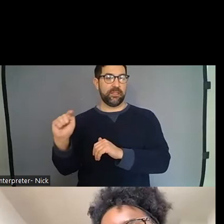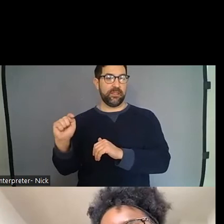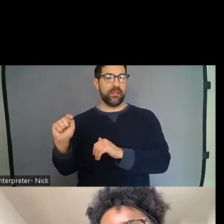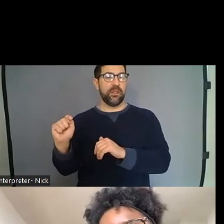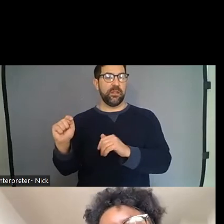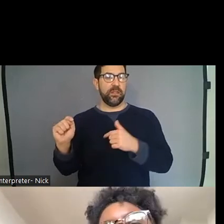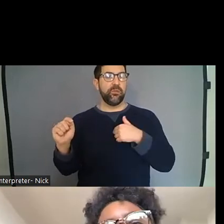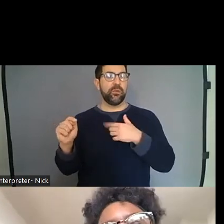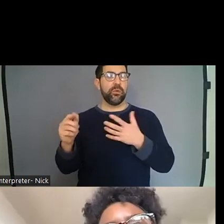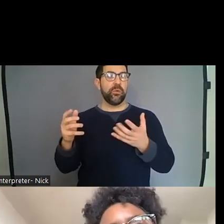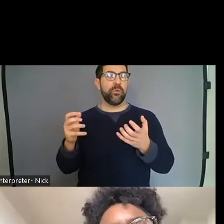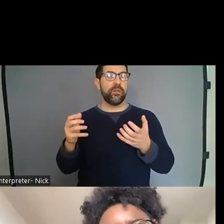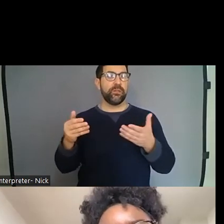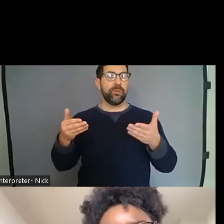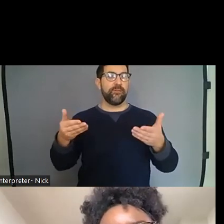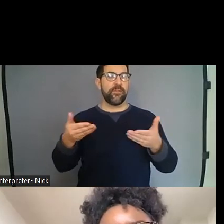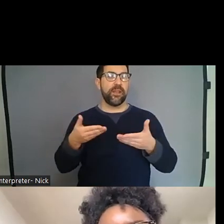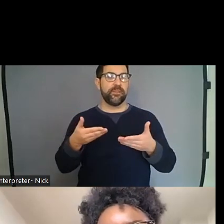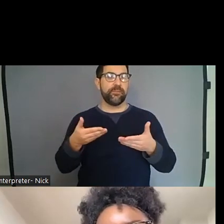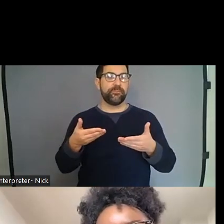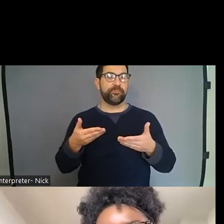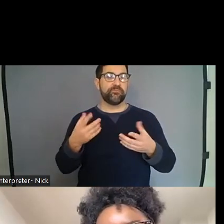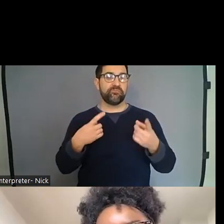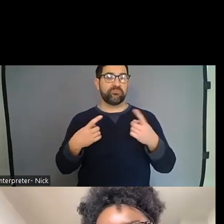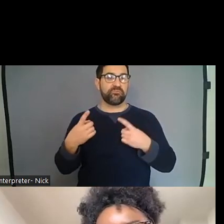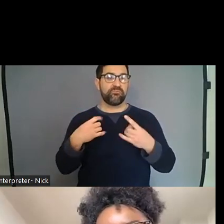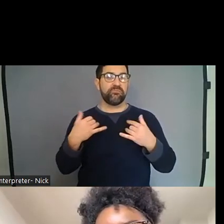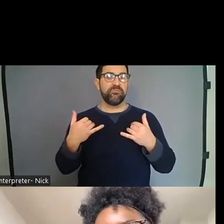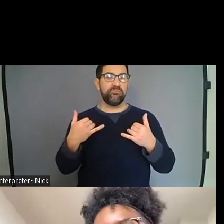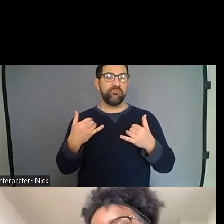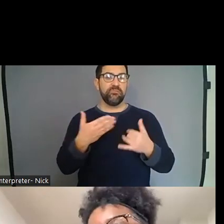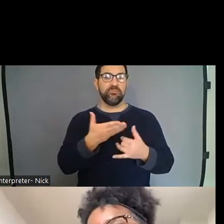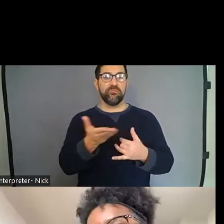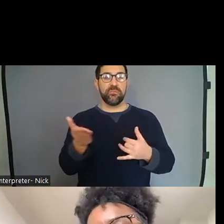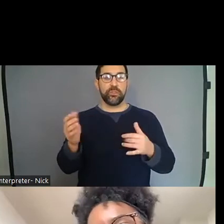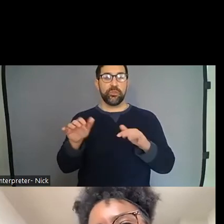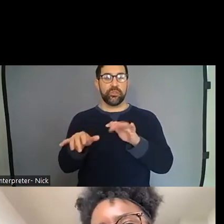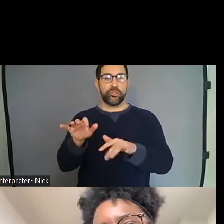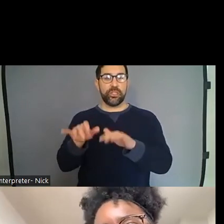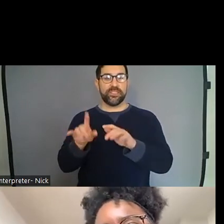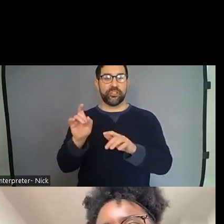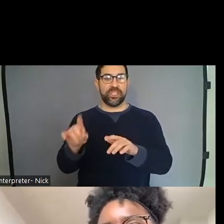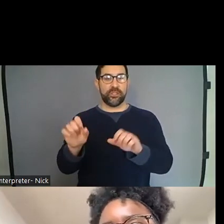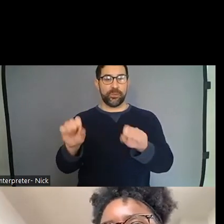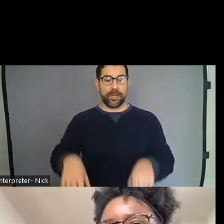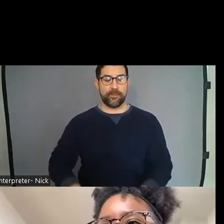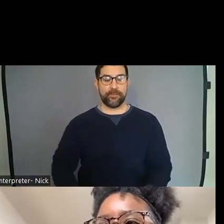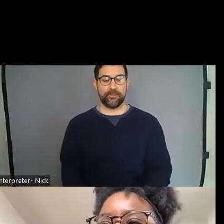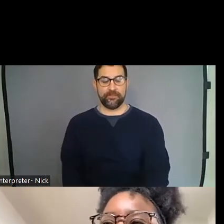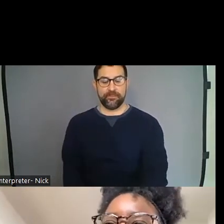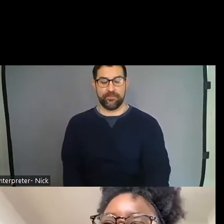want to invite questions now. Remember, you can place them in the chat. You can